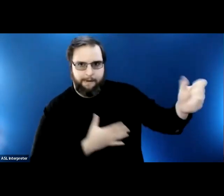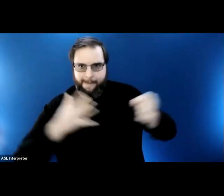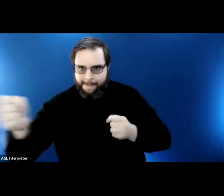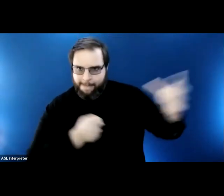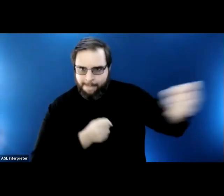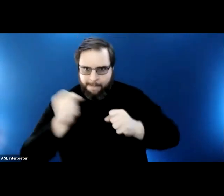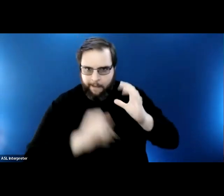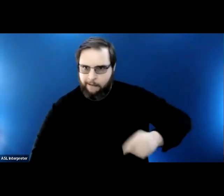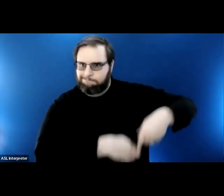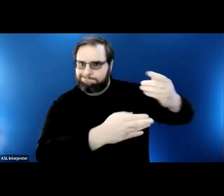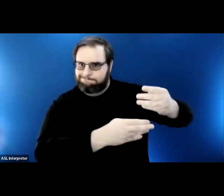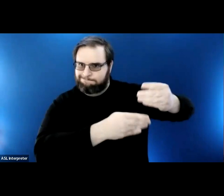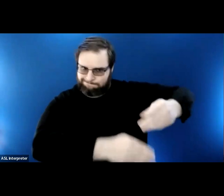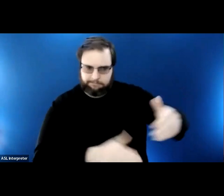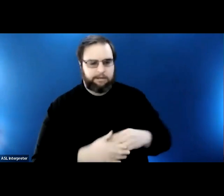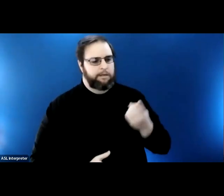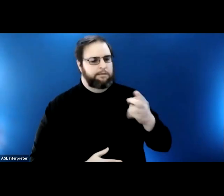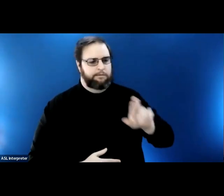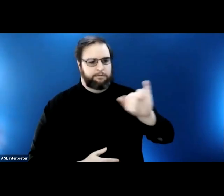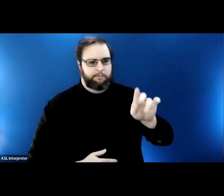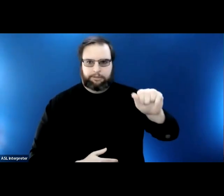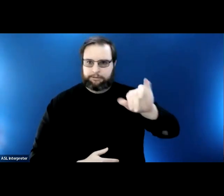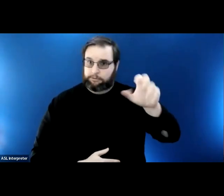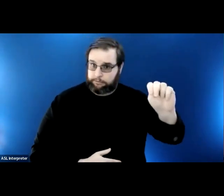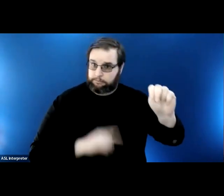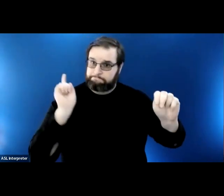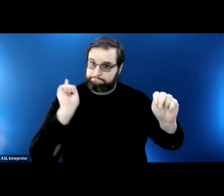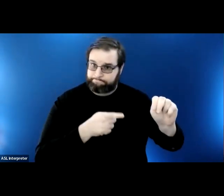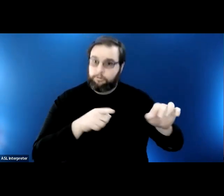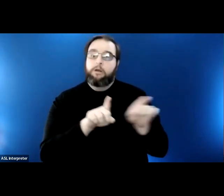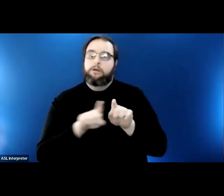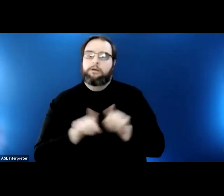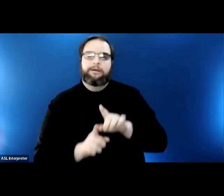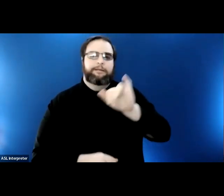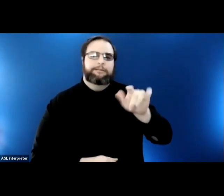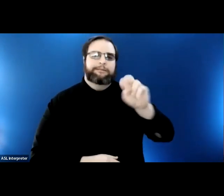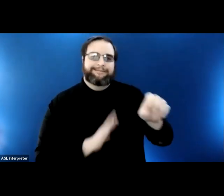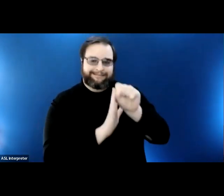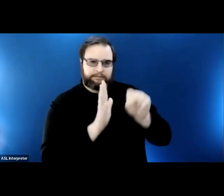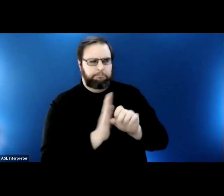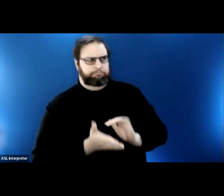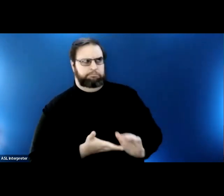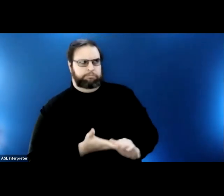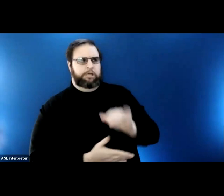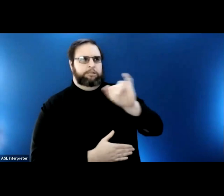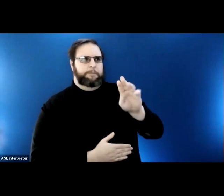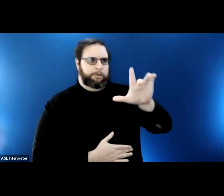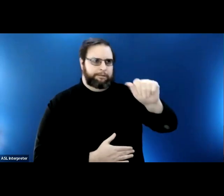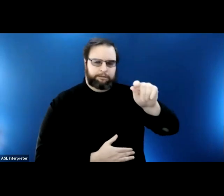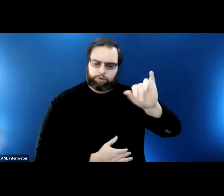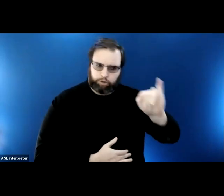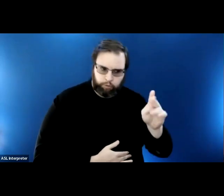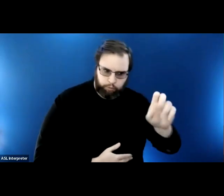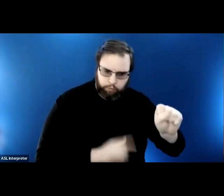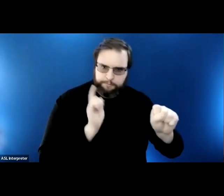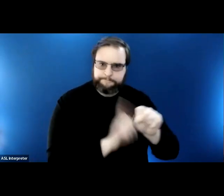together. Dr. Jamila Jackson, who happens to be a Jackson State, Jamila Jones, who happens